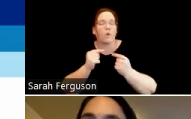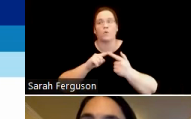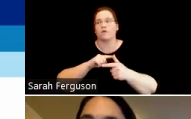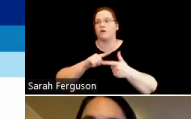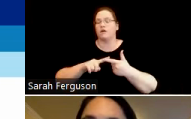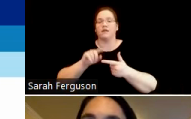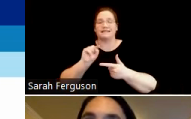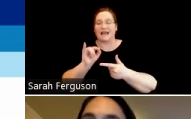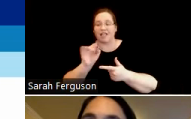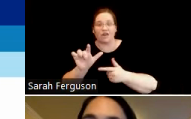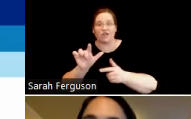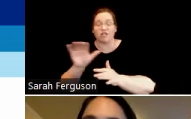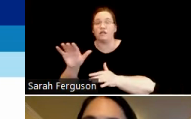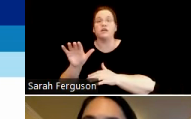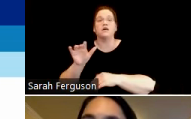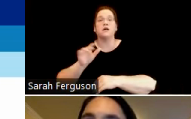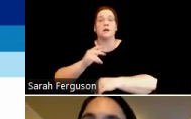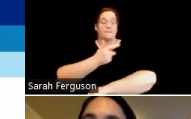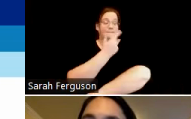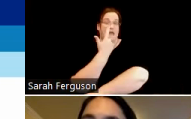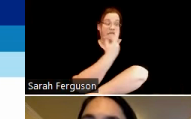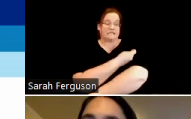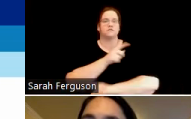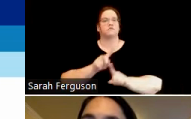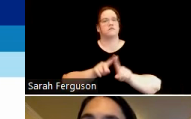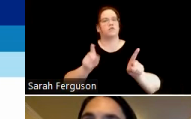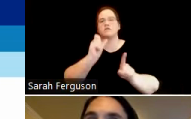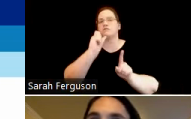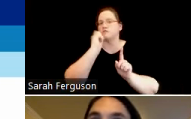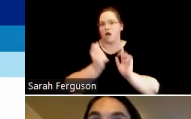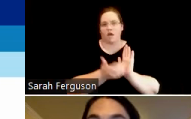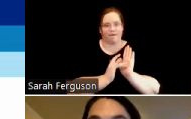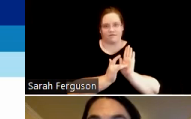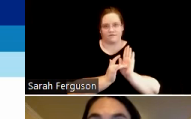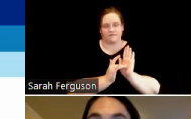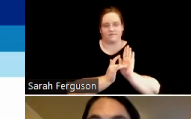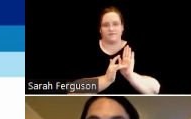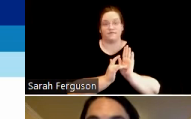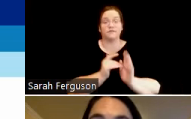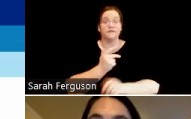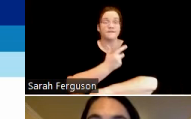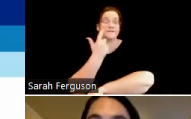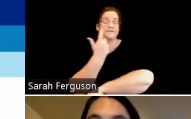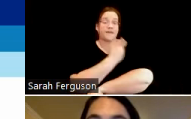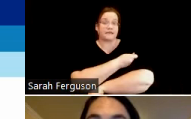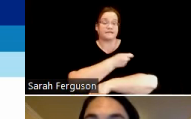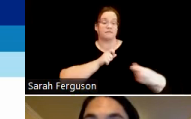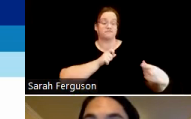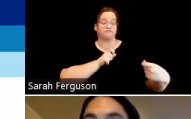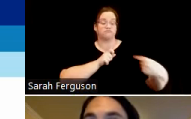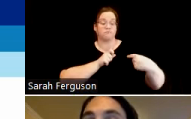vaccines we do differently. They're not a medication. Vaccines present information to your immune